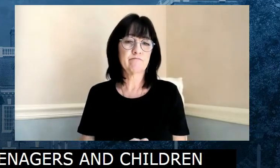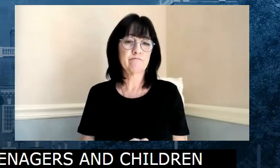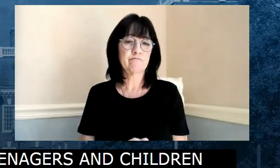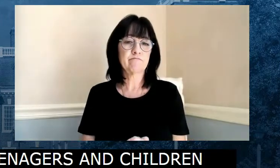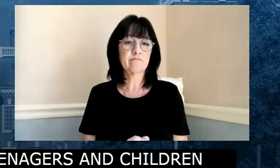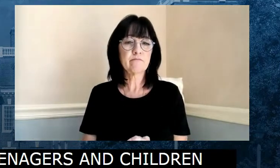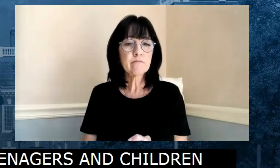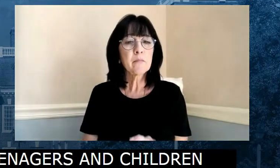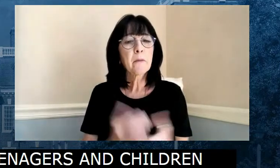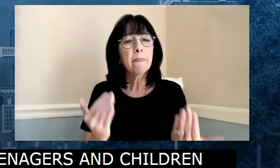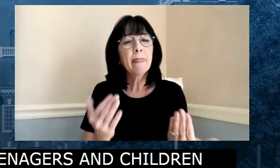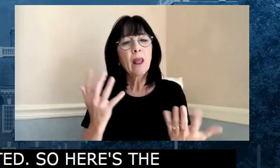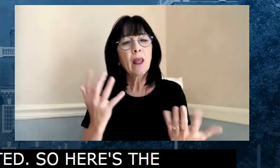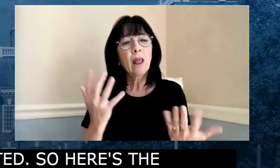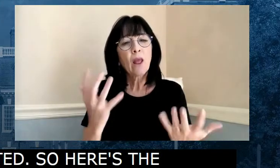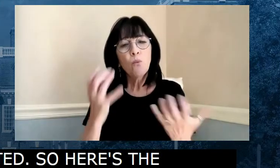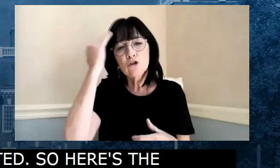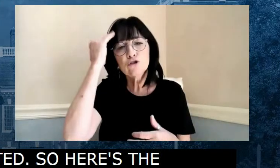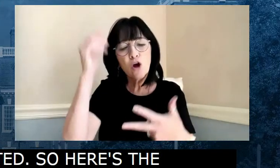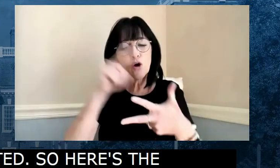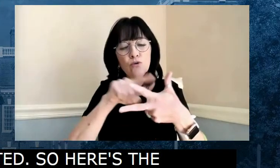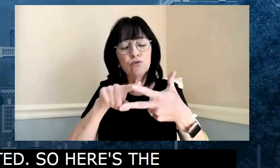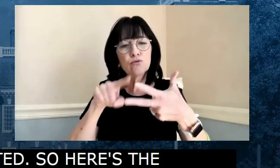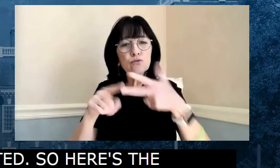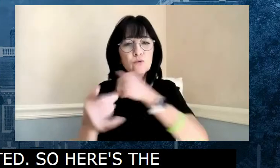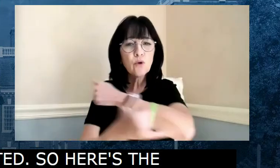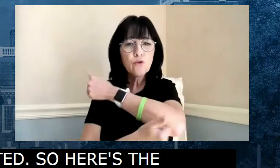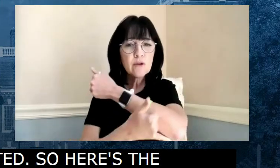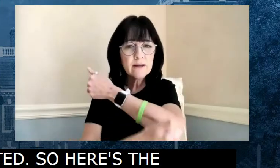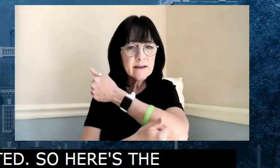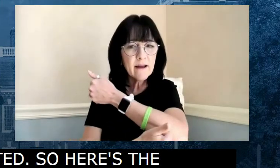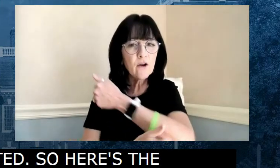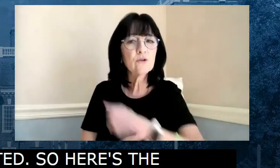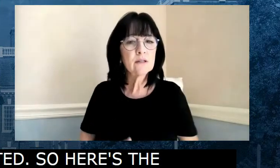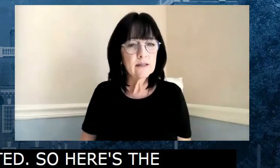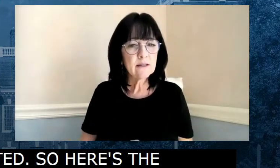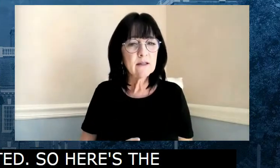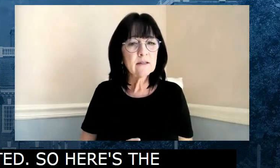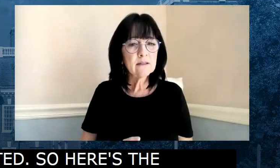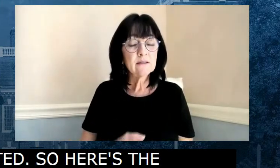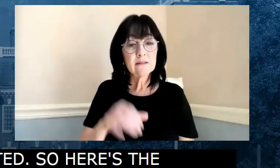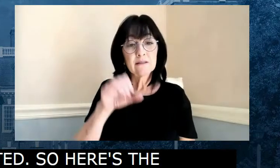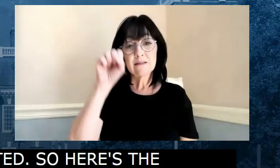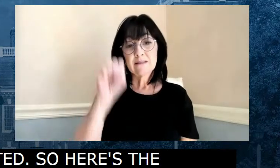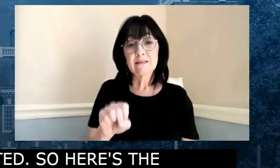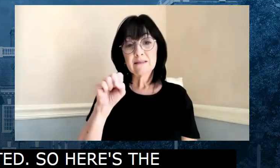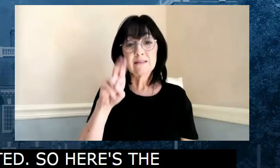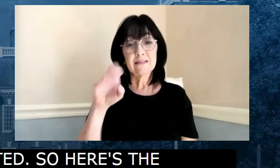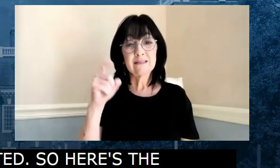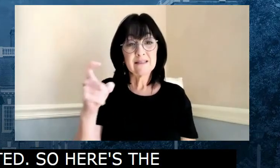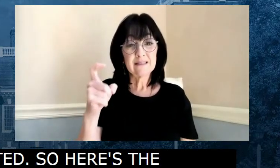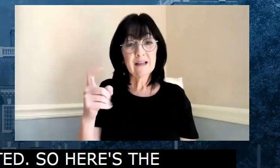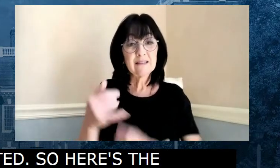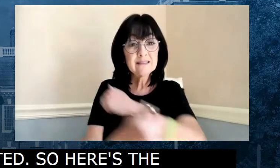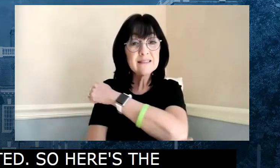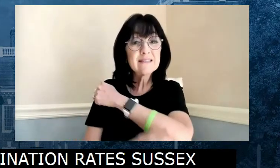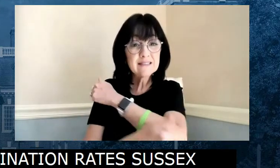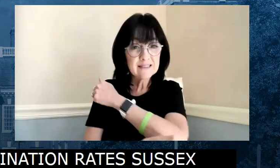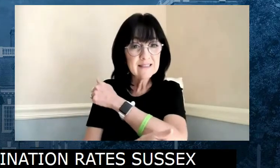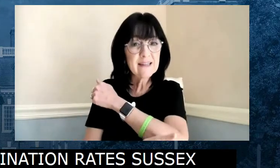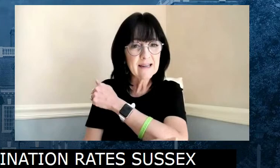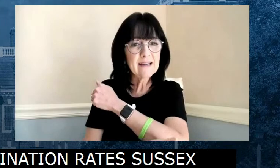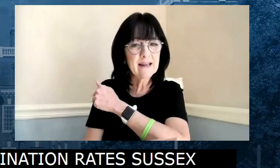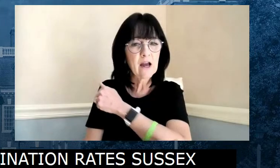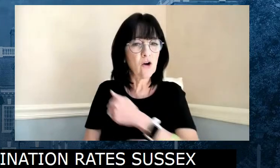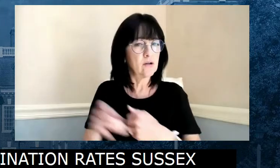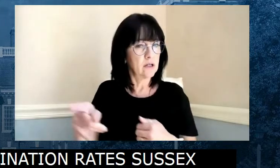terms of vaccination rates in each of the 3 counties? Sussex County is leading the way, continues to lead the way. Part of that may